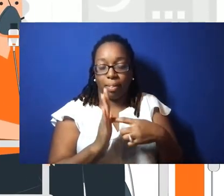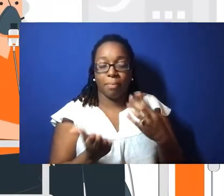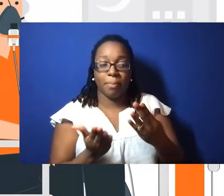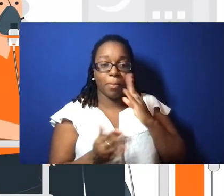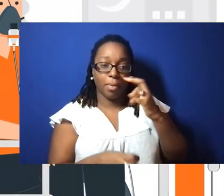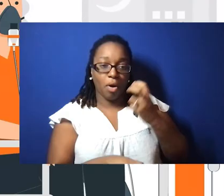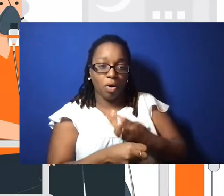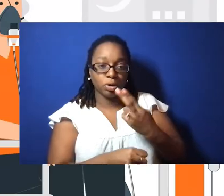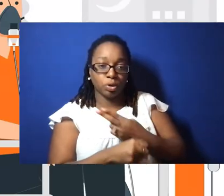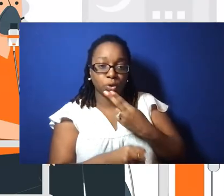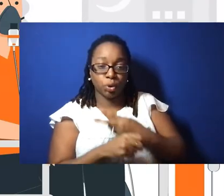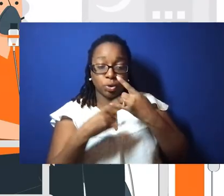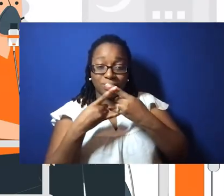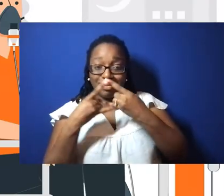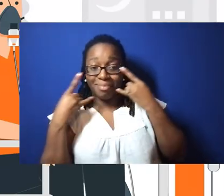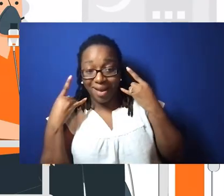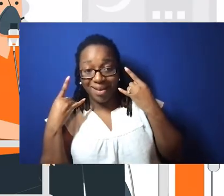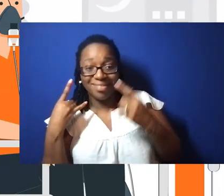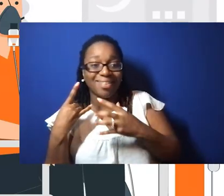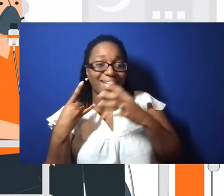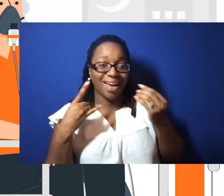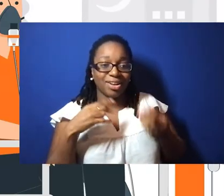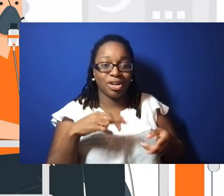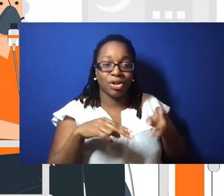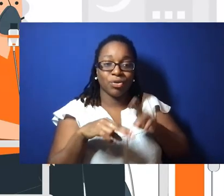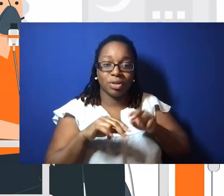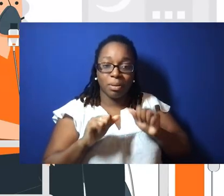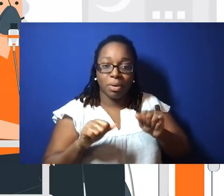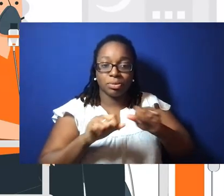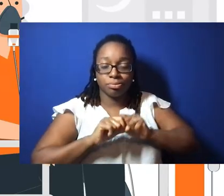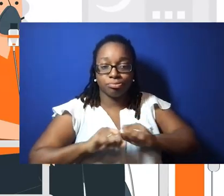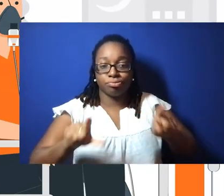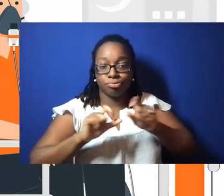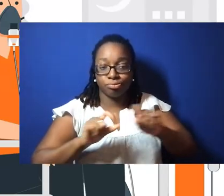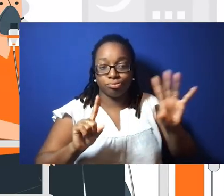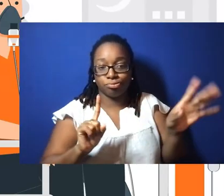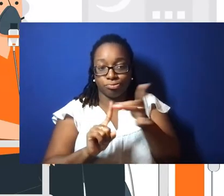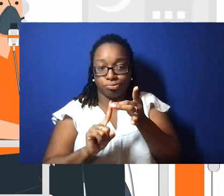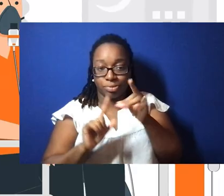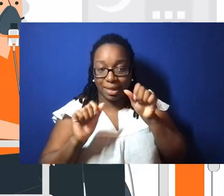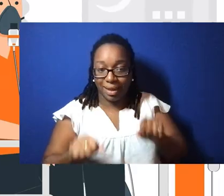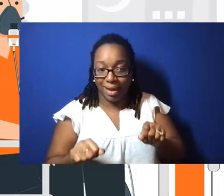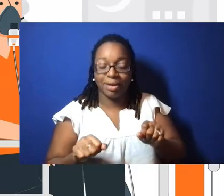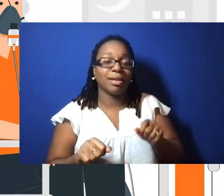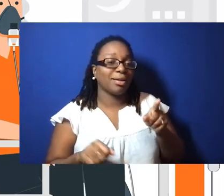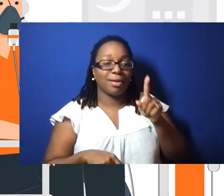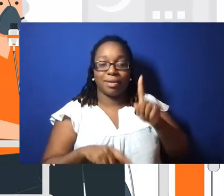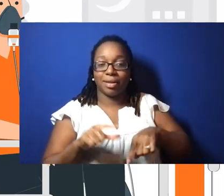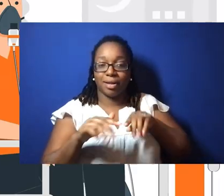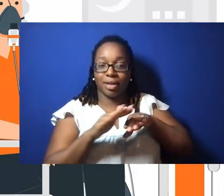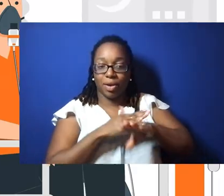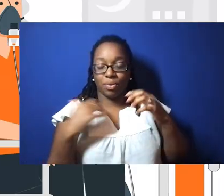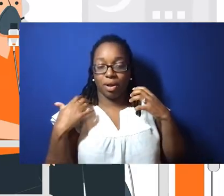find it difficult to wear protective face masks, increasing their potential exposure to contagions and